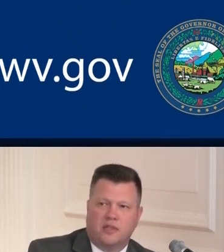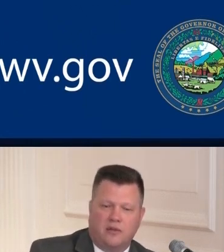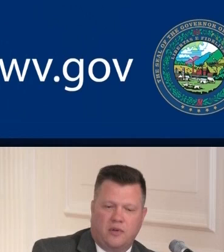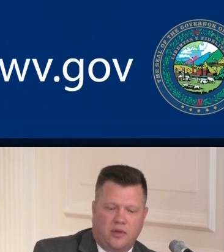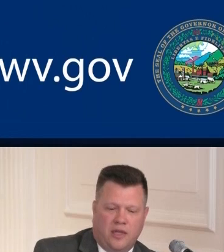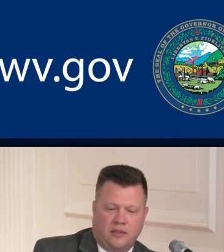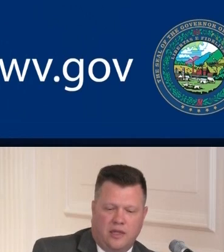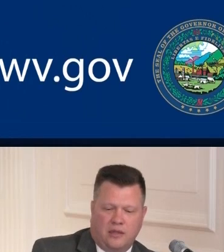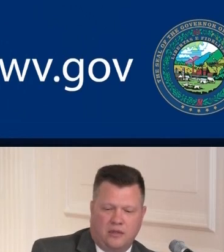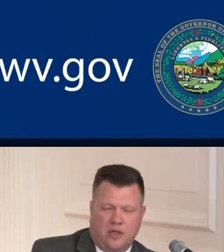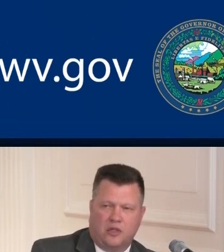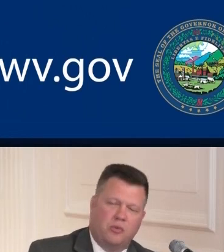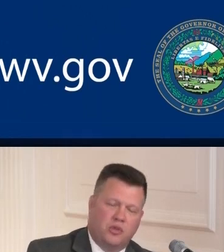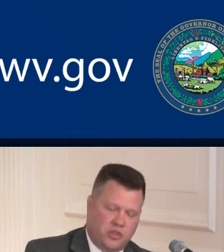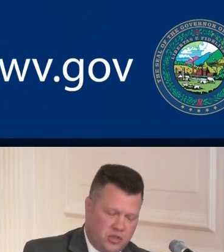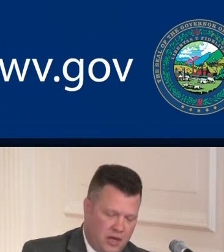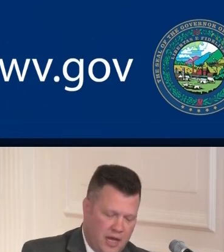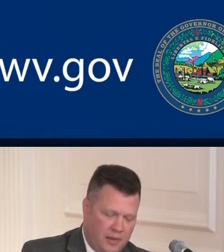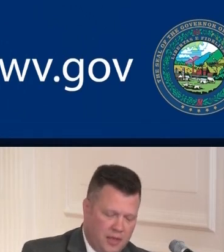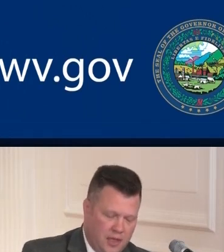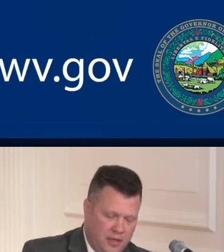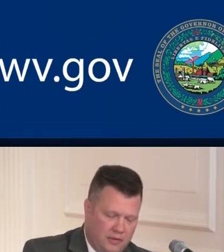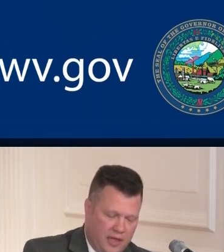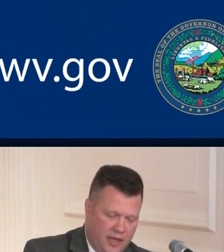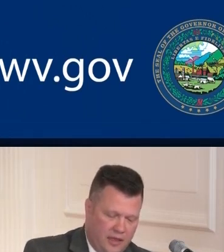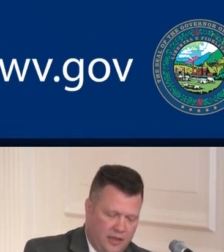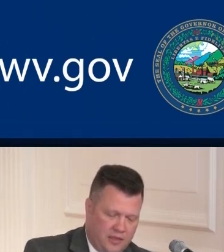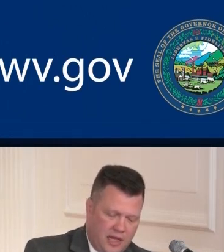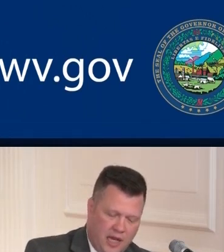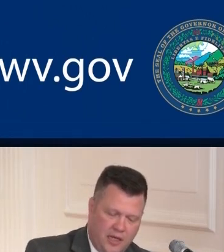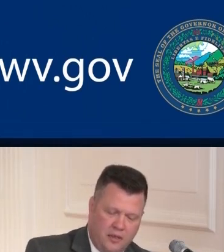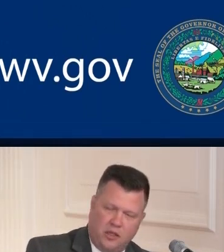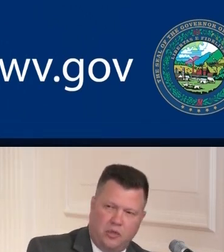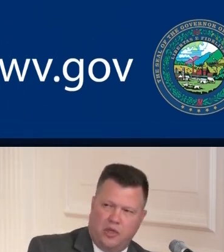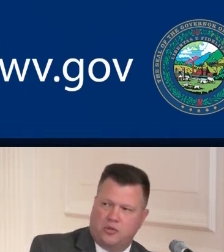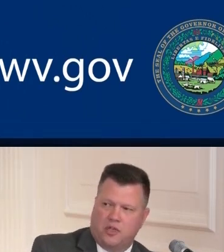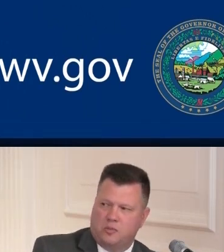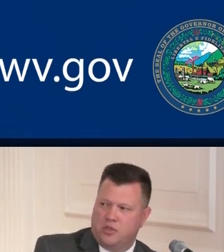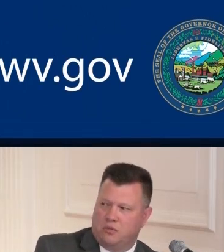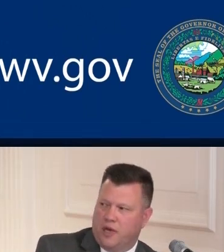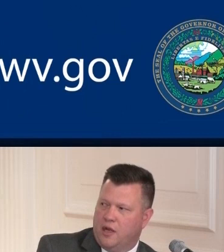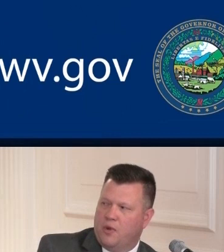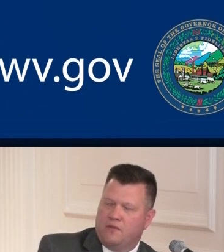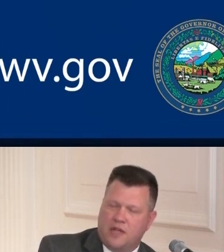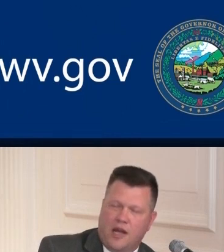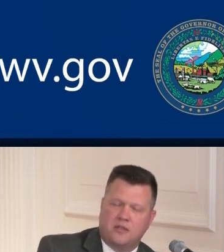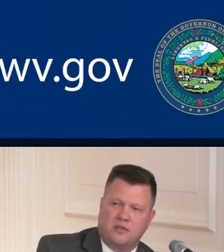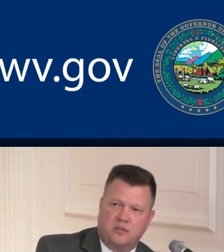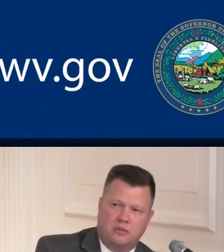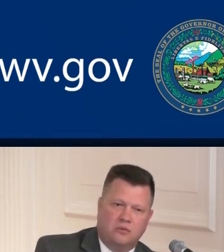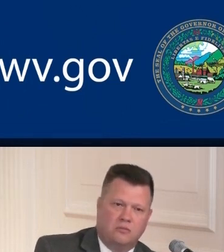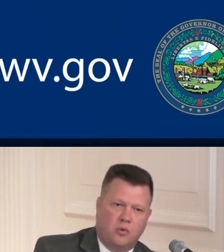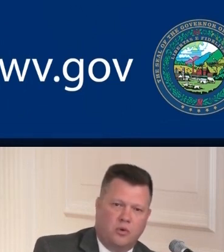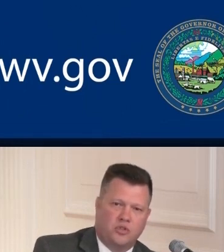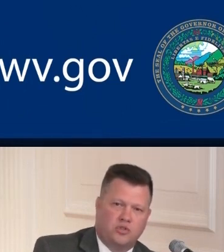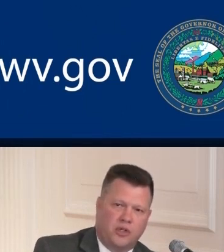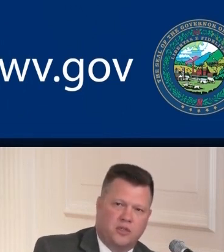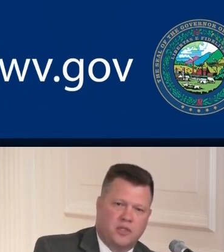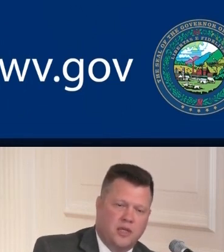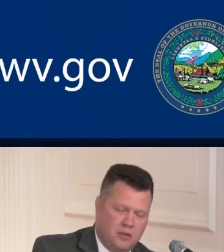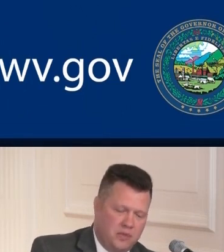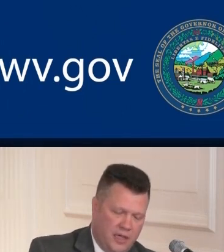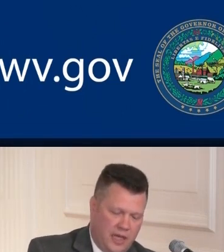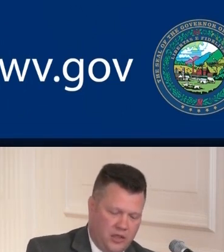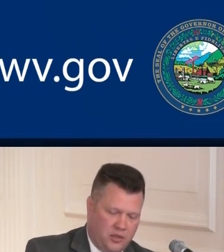that the governor and Dr. Marsh described, that it is a heightened community transmission rate, and we've got to do more